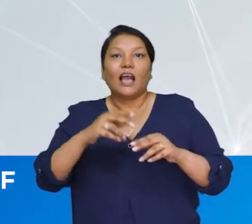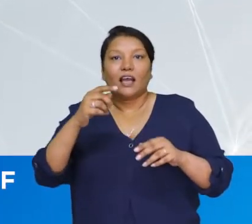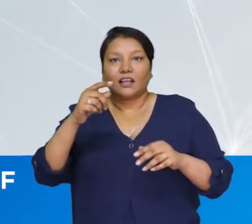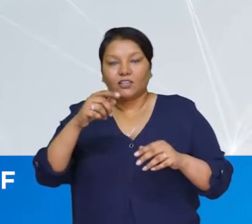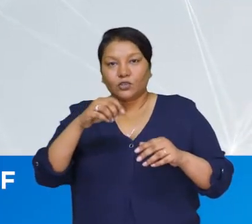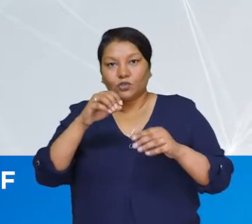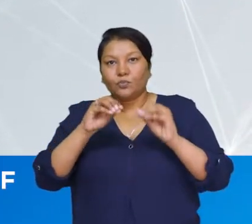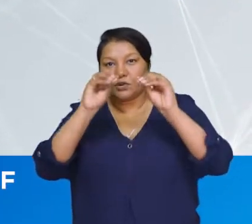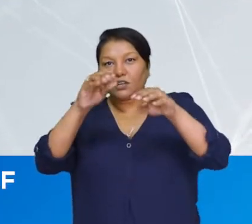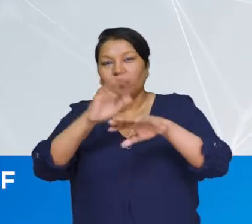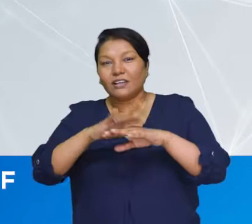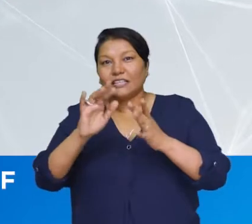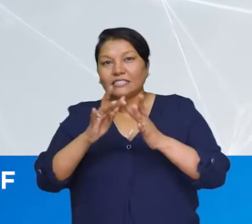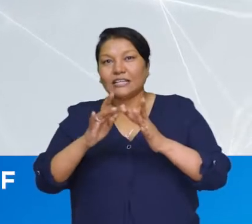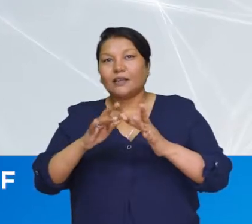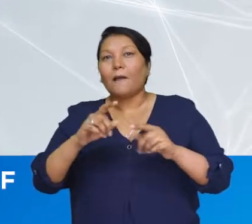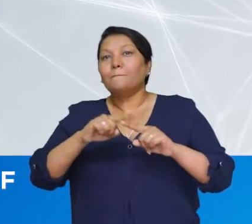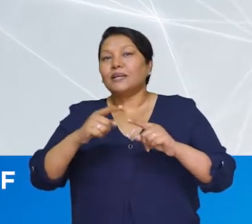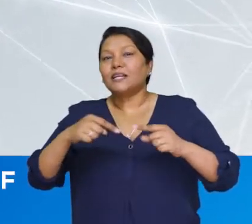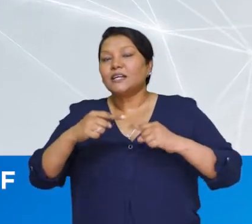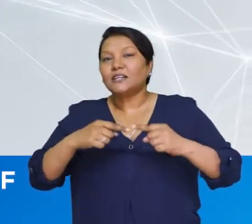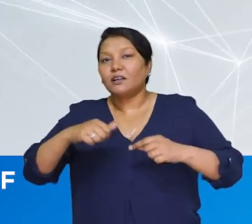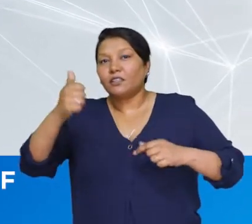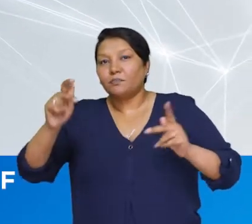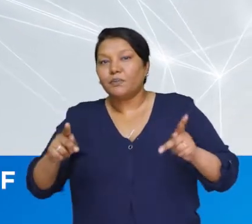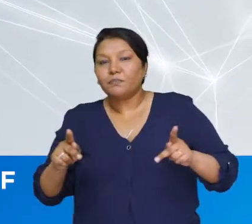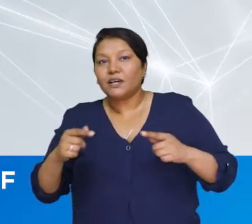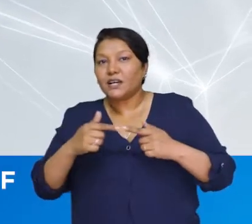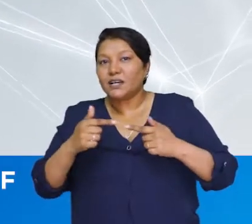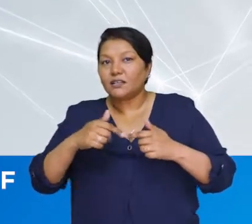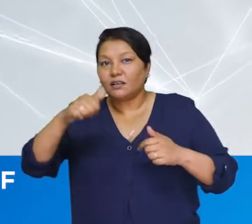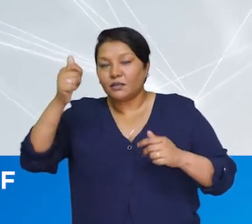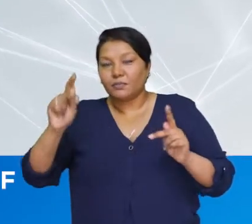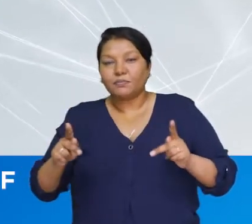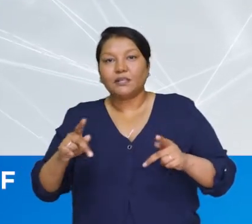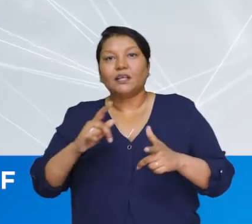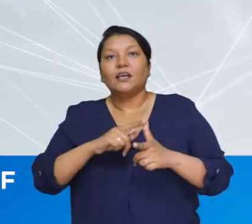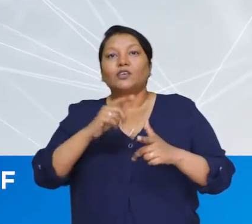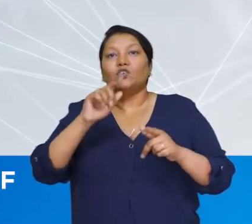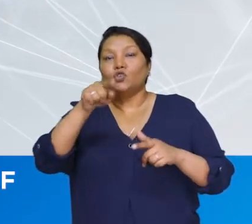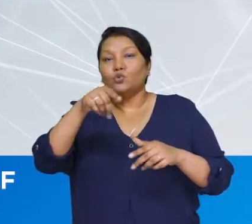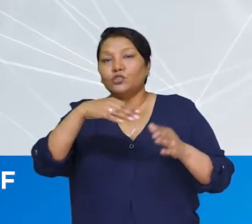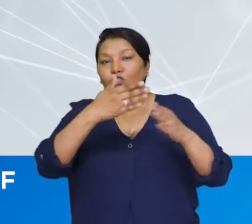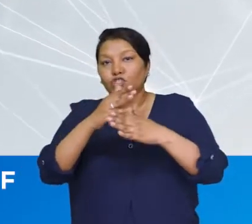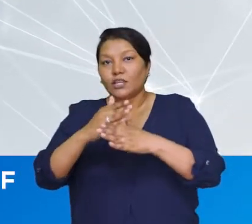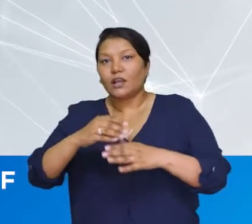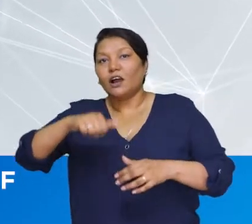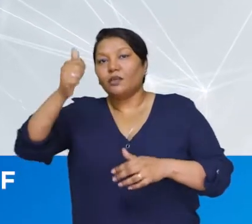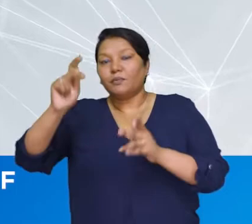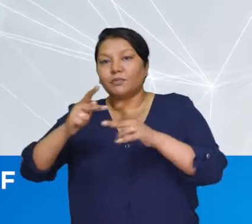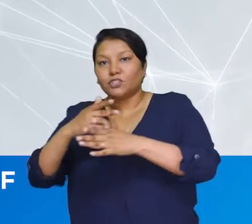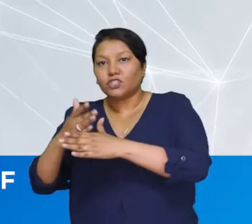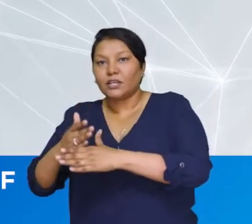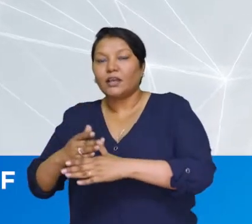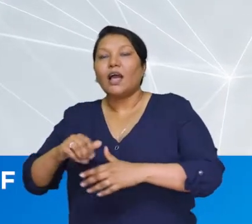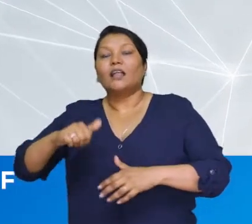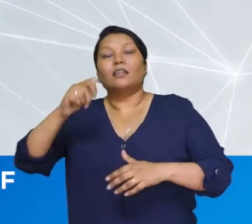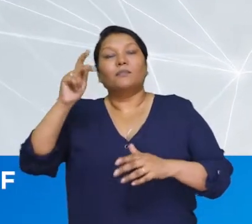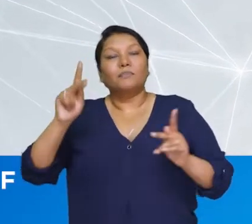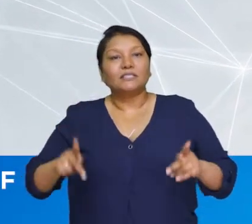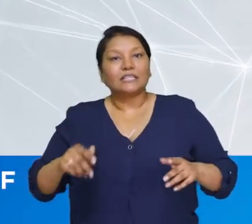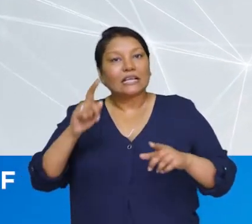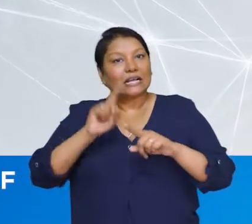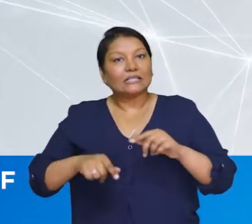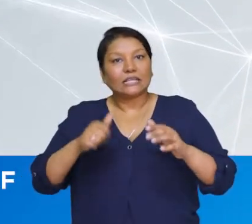but can be quite hurtful to the person in the meme. And it's very easy for you to share, and before you know it, the cyberbullying act becomes